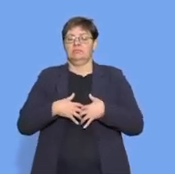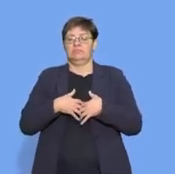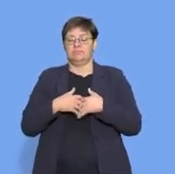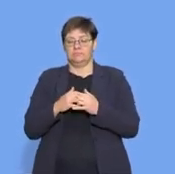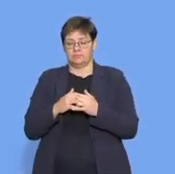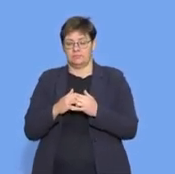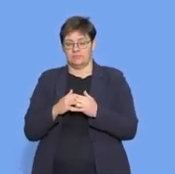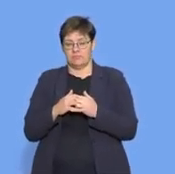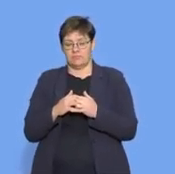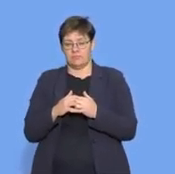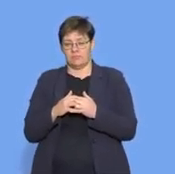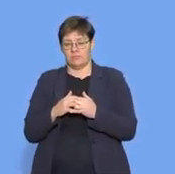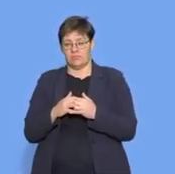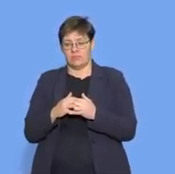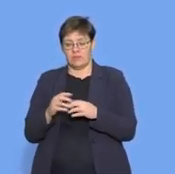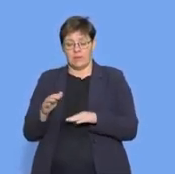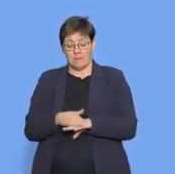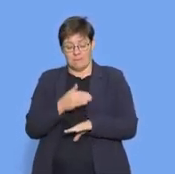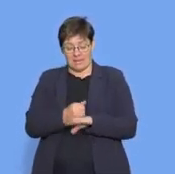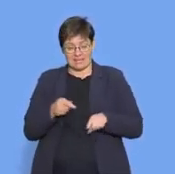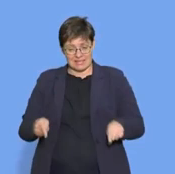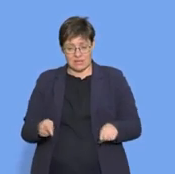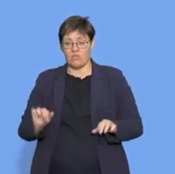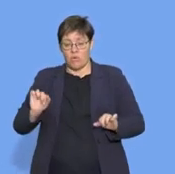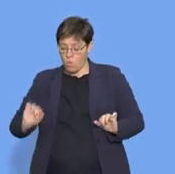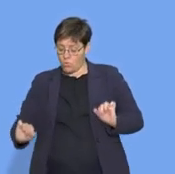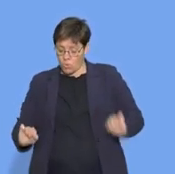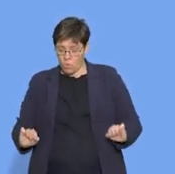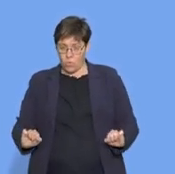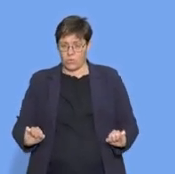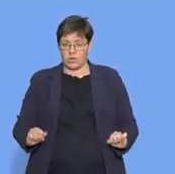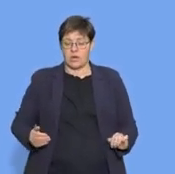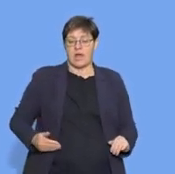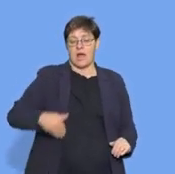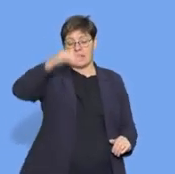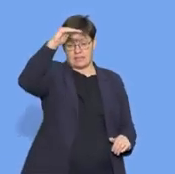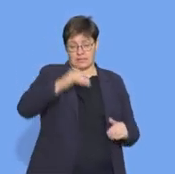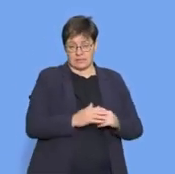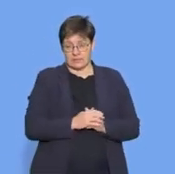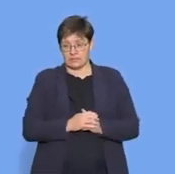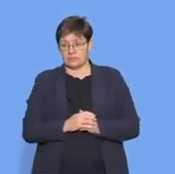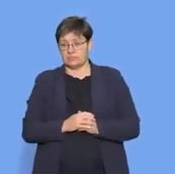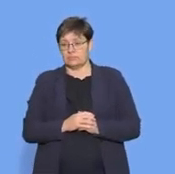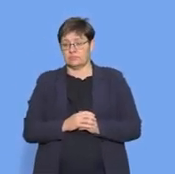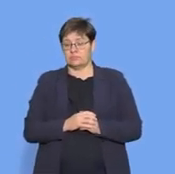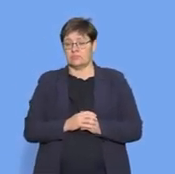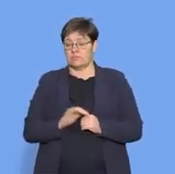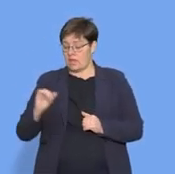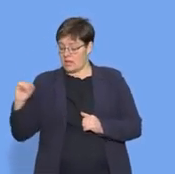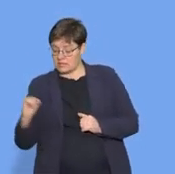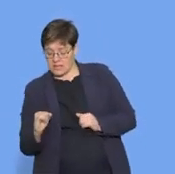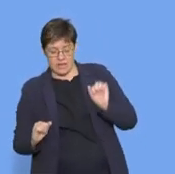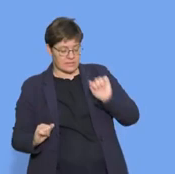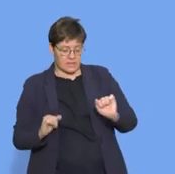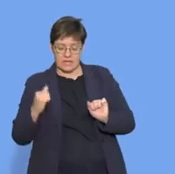that make up the rectangular based pyramid have their own heights. So this triangle will have its